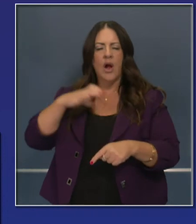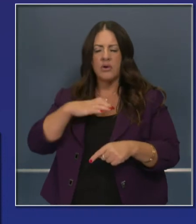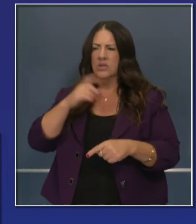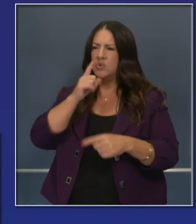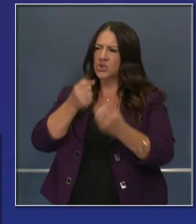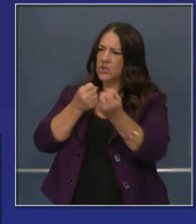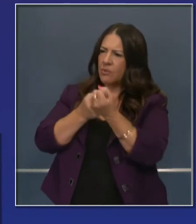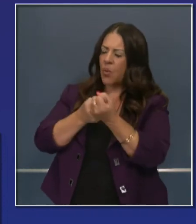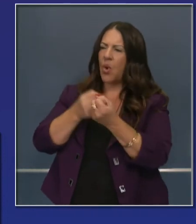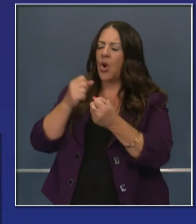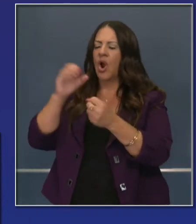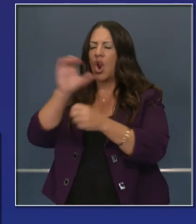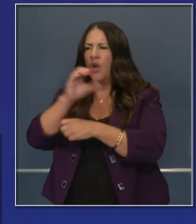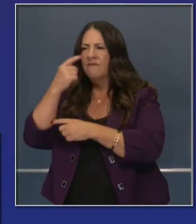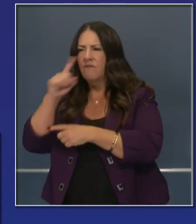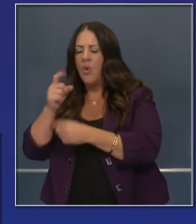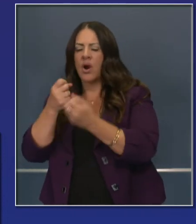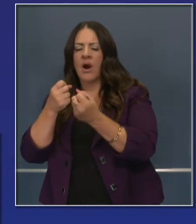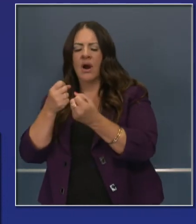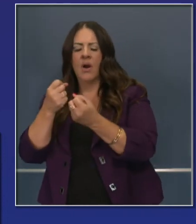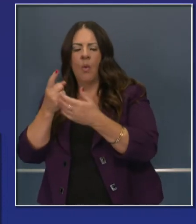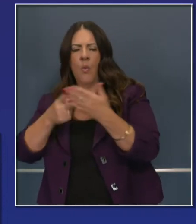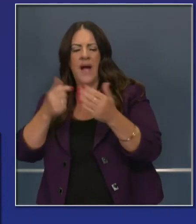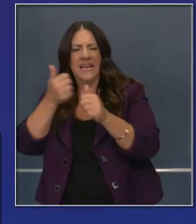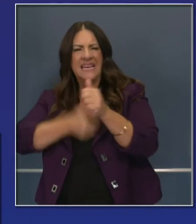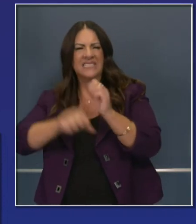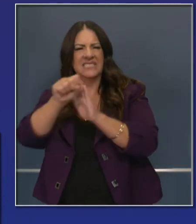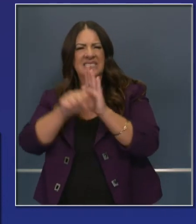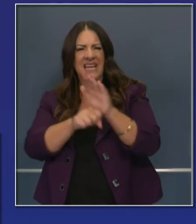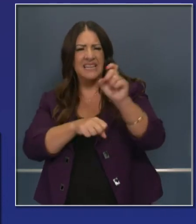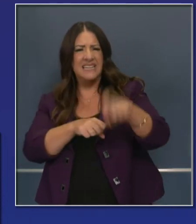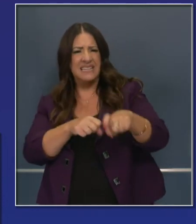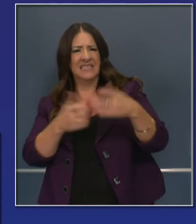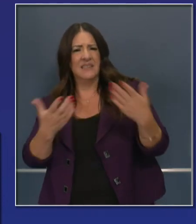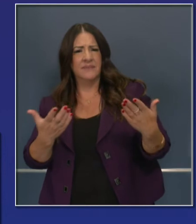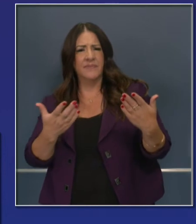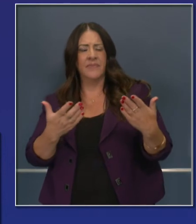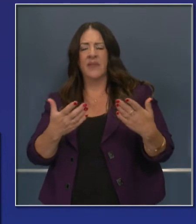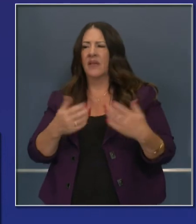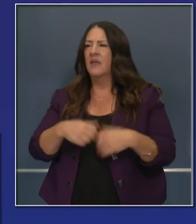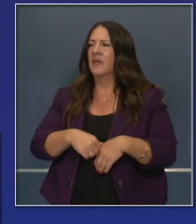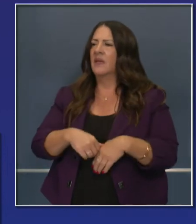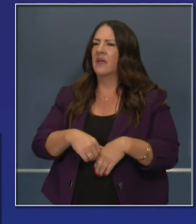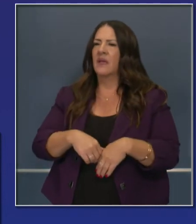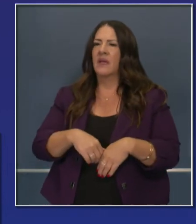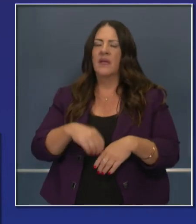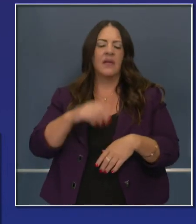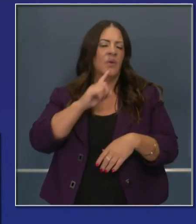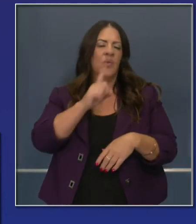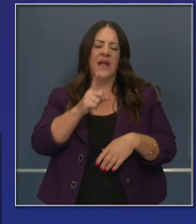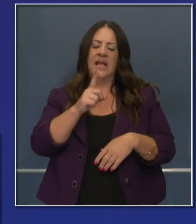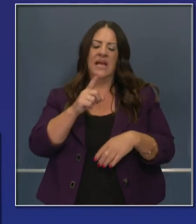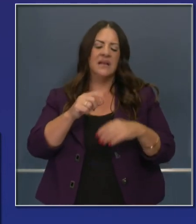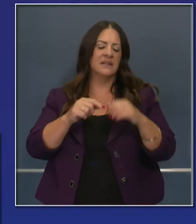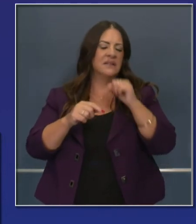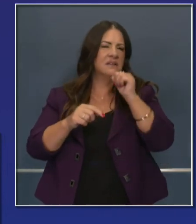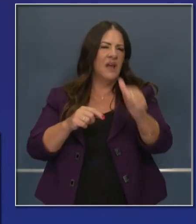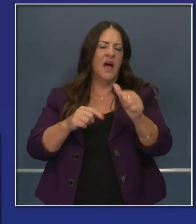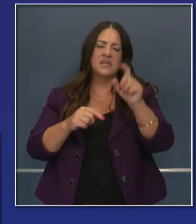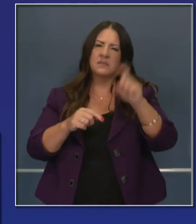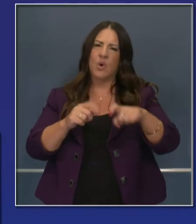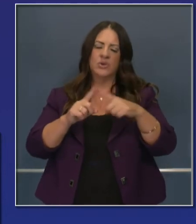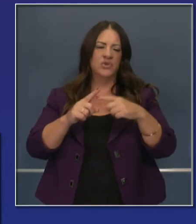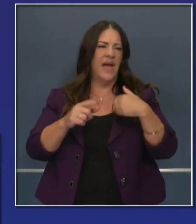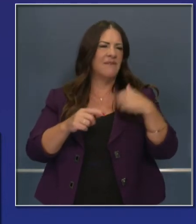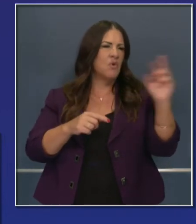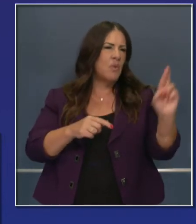and support. There is no good reason except pure partisan political reasons to disrupt